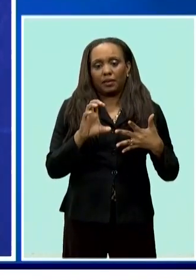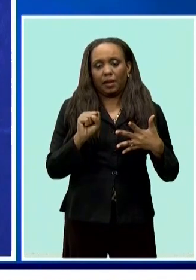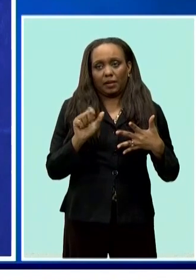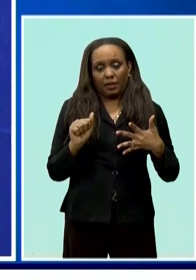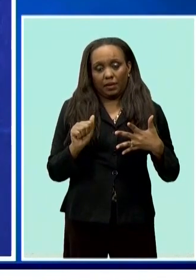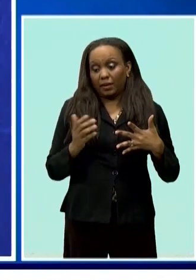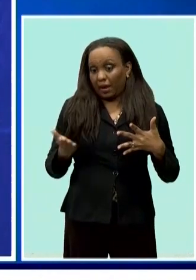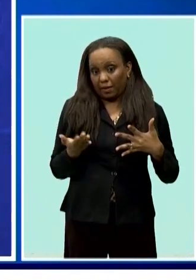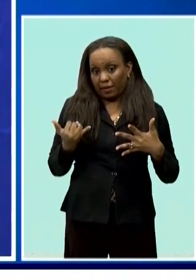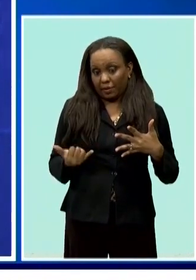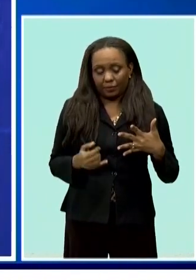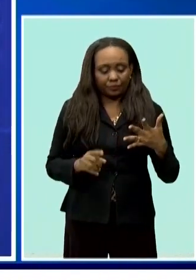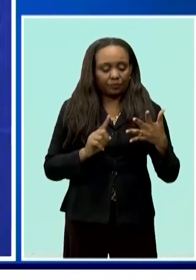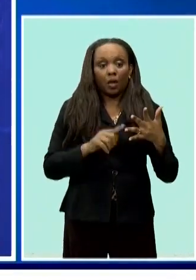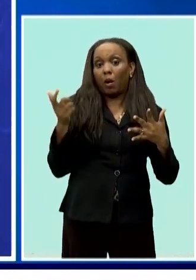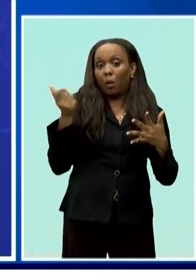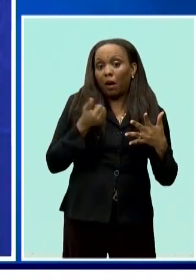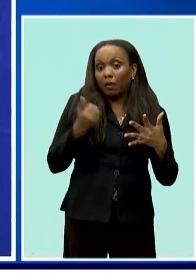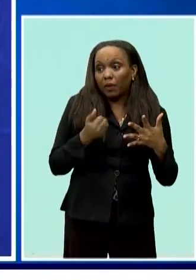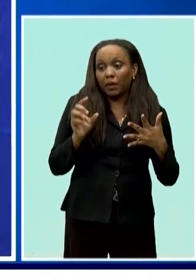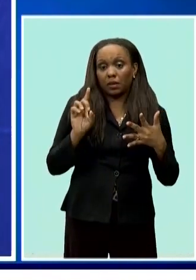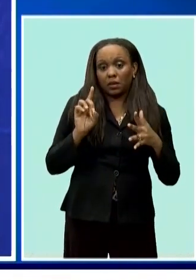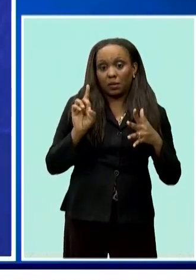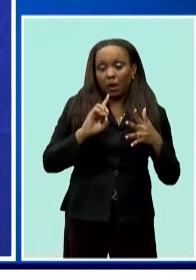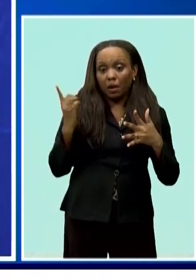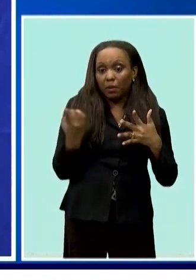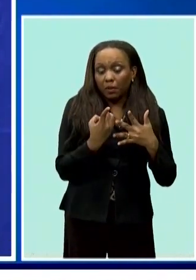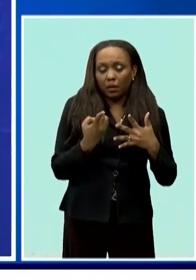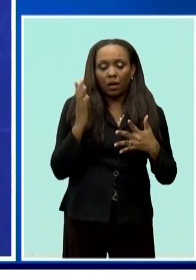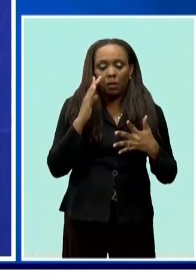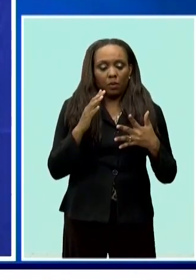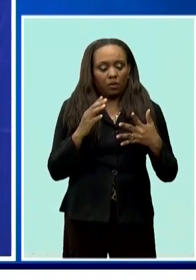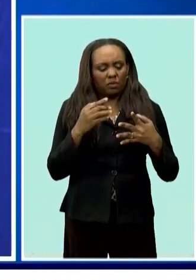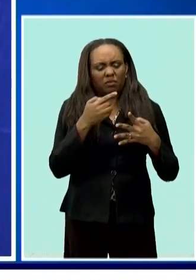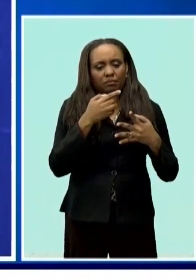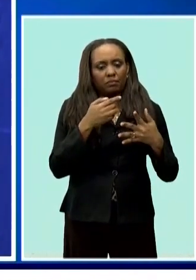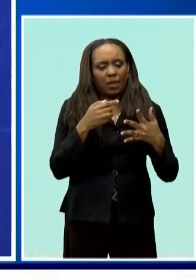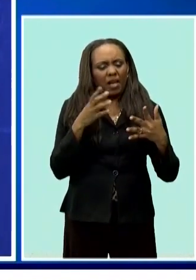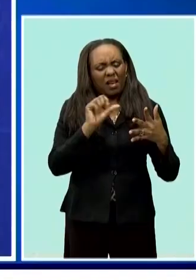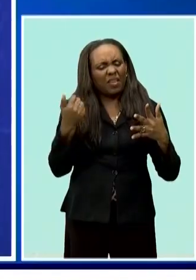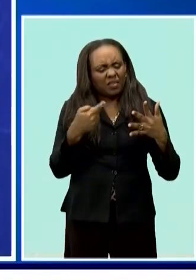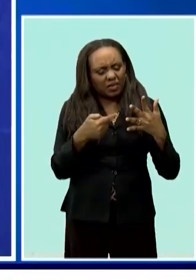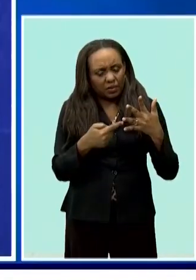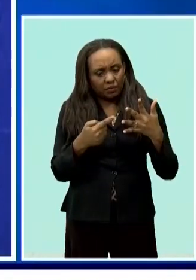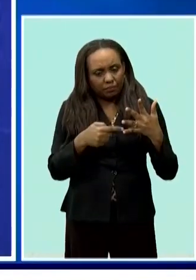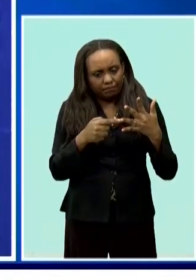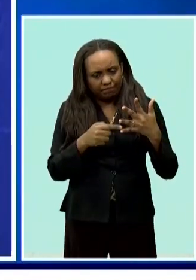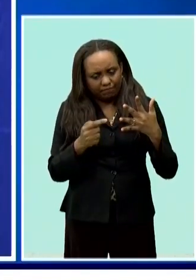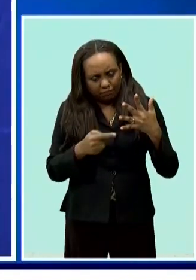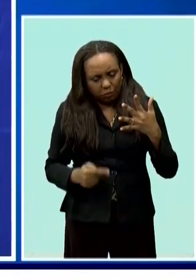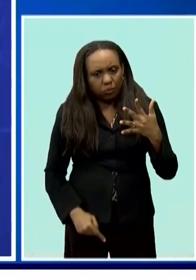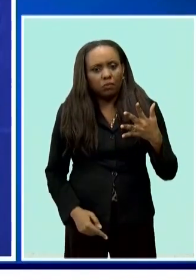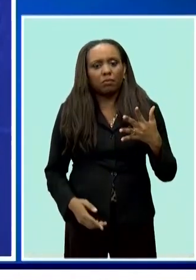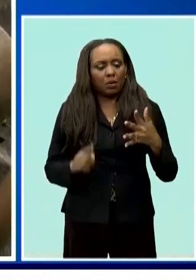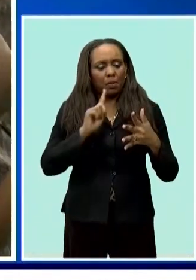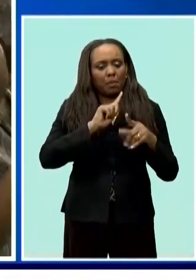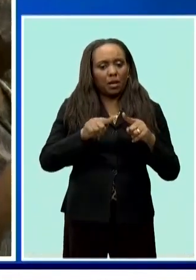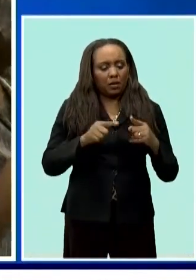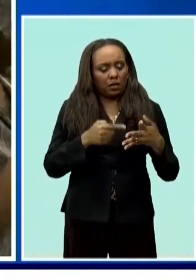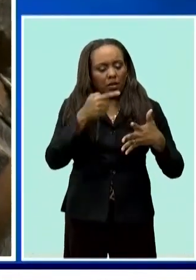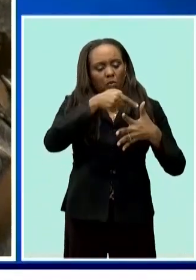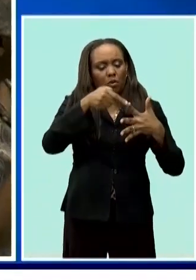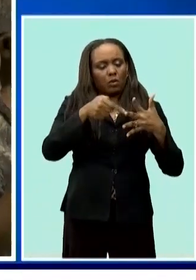the Child Care Board, the Child Care Board being the primary and premier child protection agency as mandated